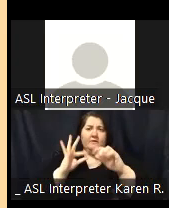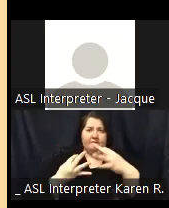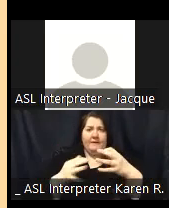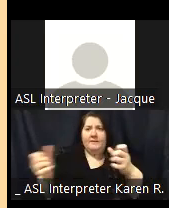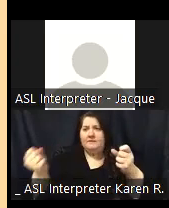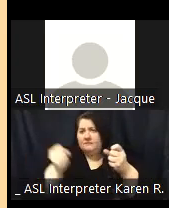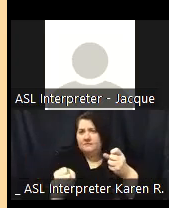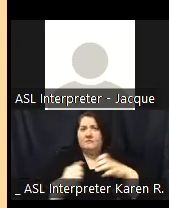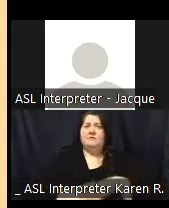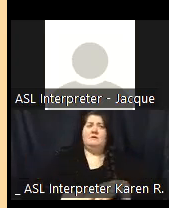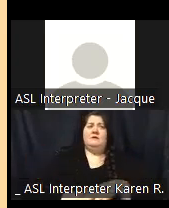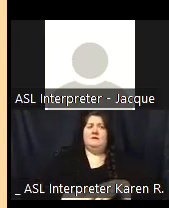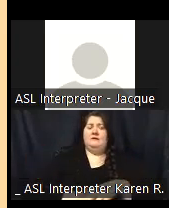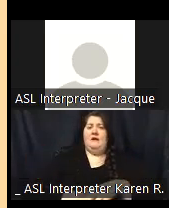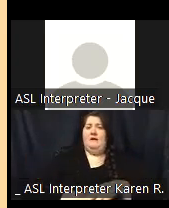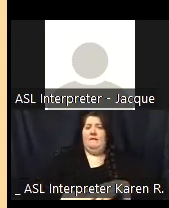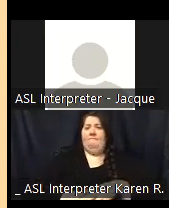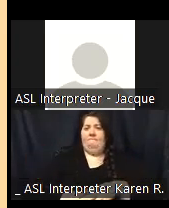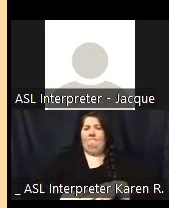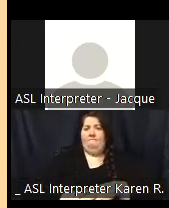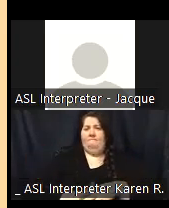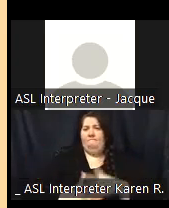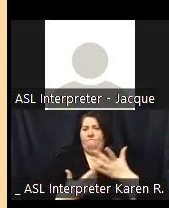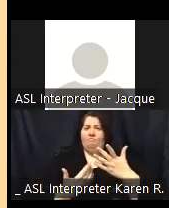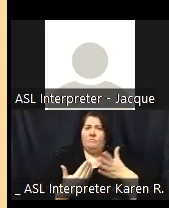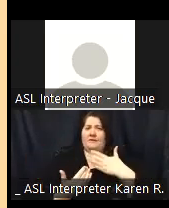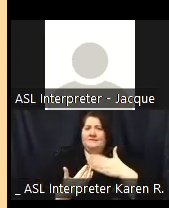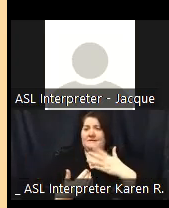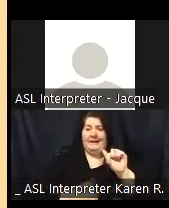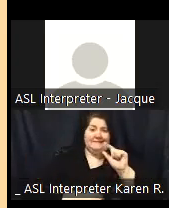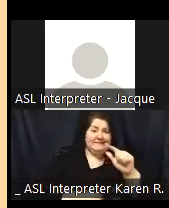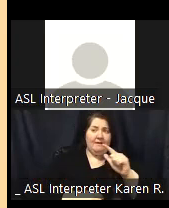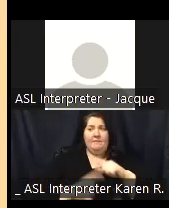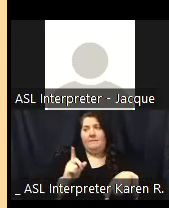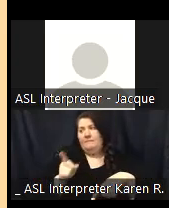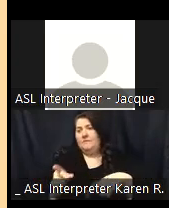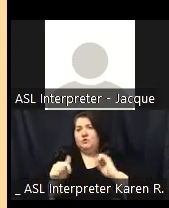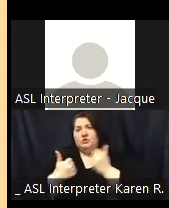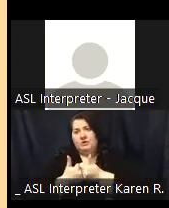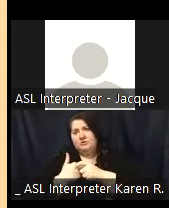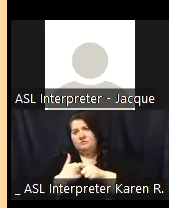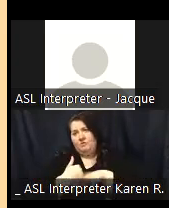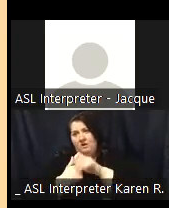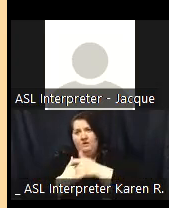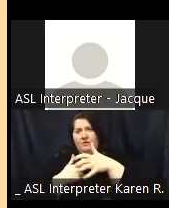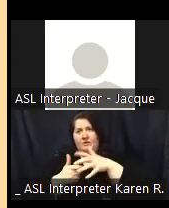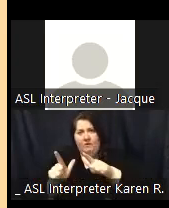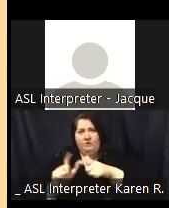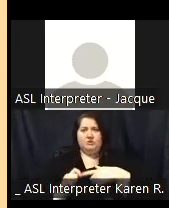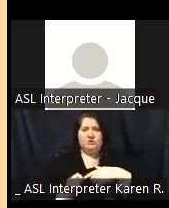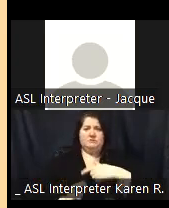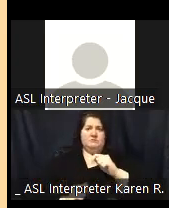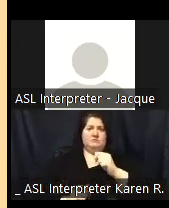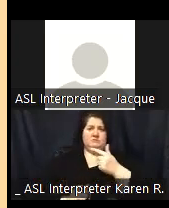and having like it might be very easy to fill the ASL, but it might be very challenging to fill in